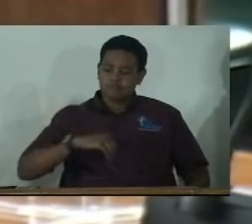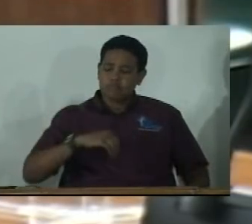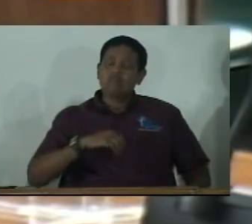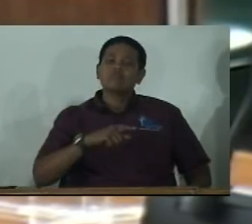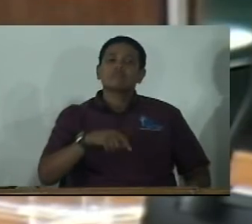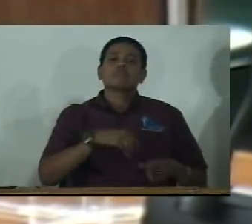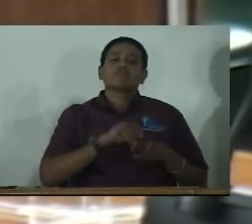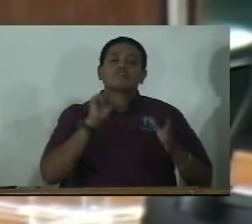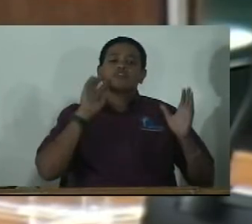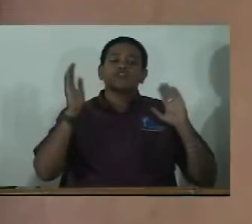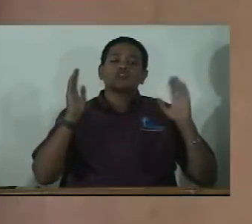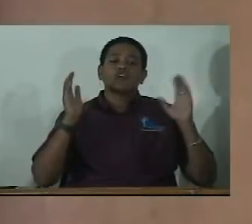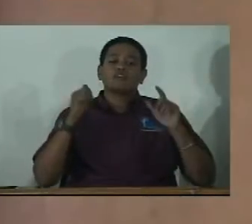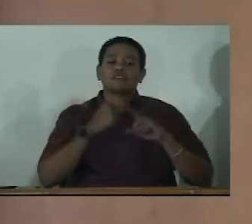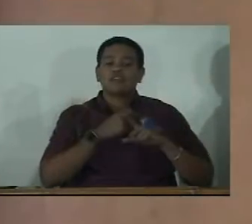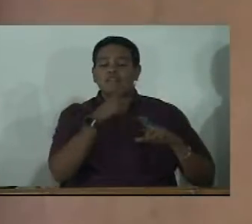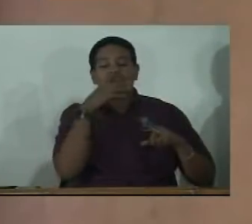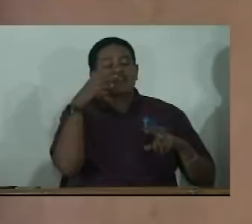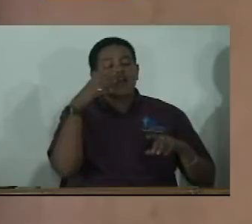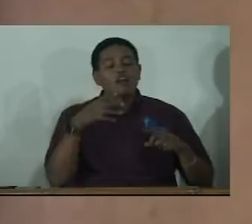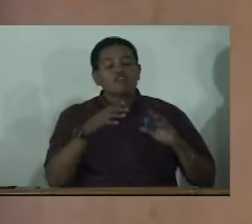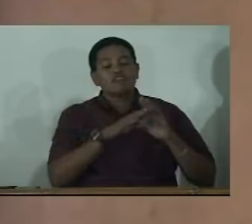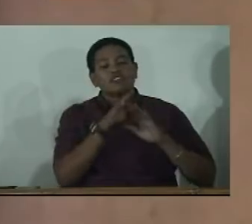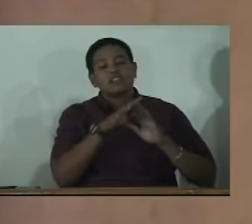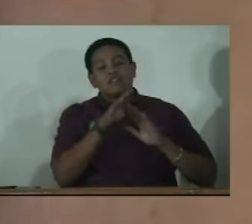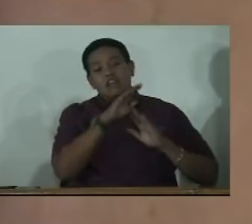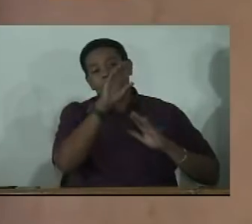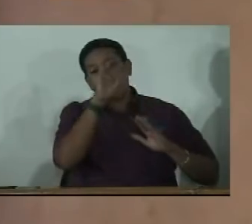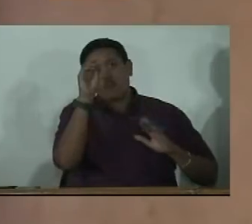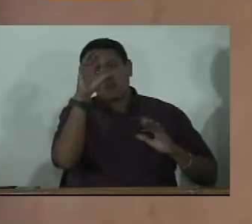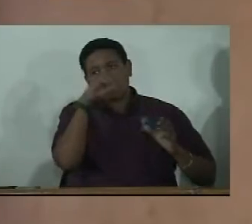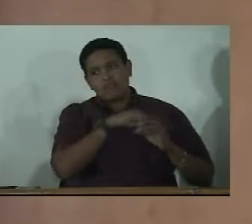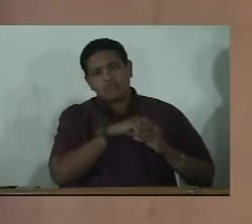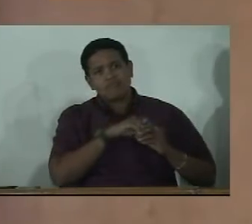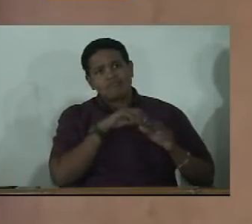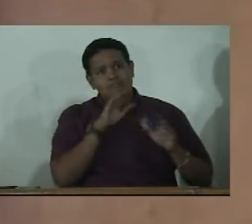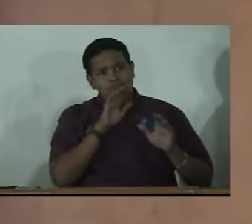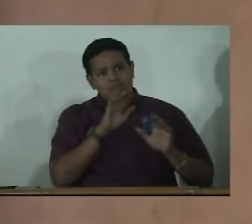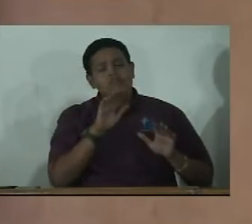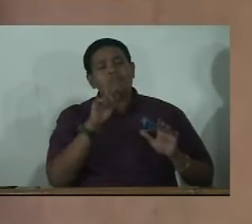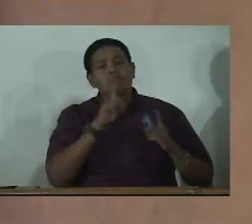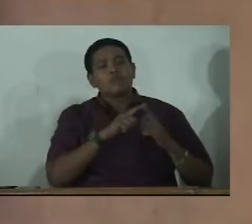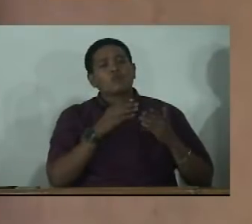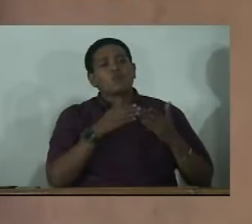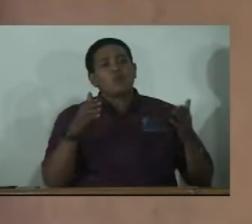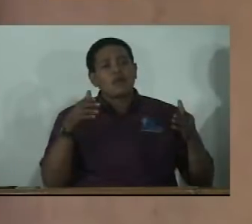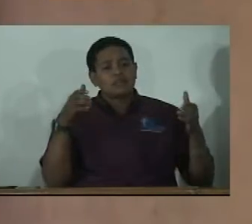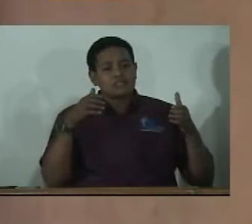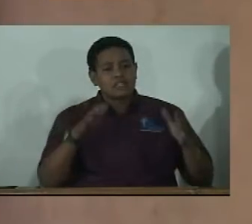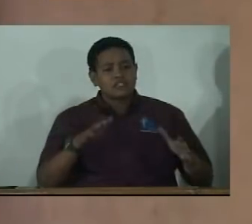the service of the Agricultural Development Corporation and the wider sector.